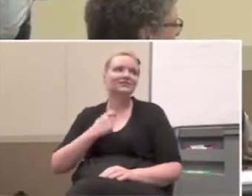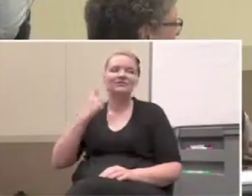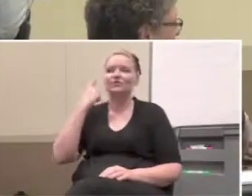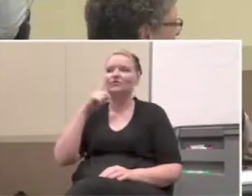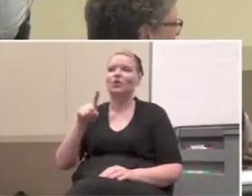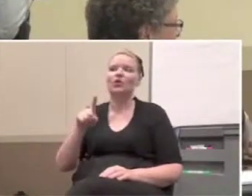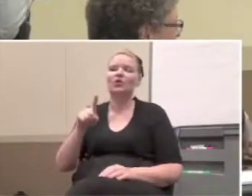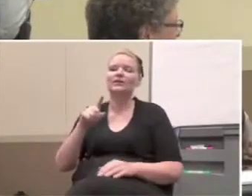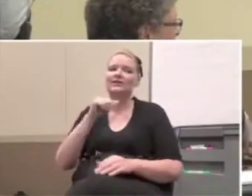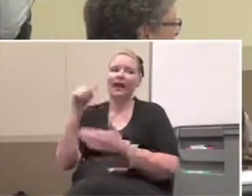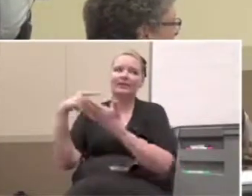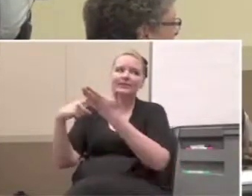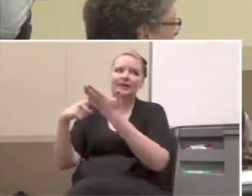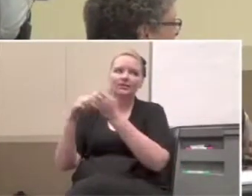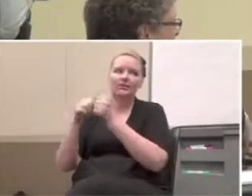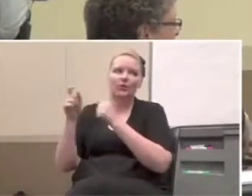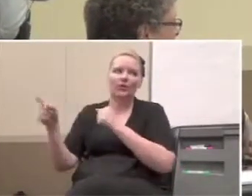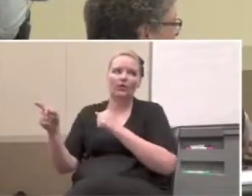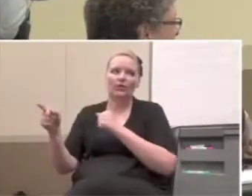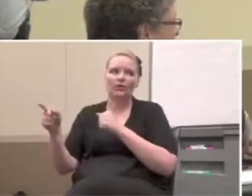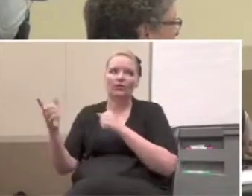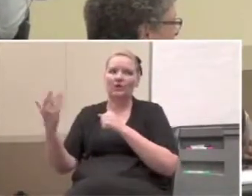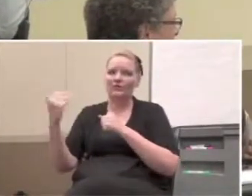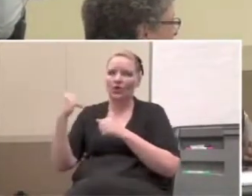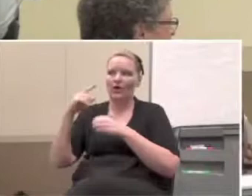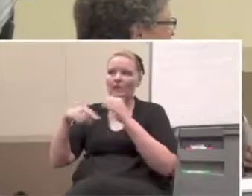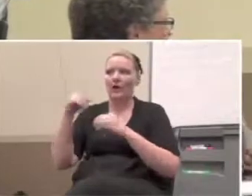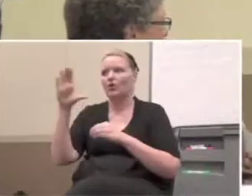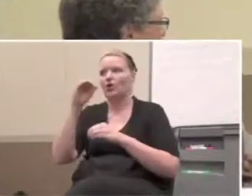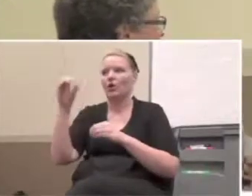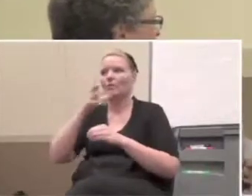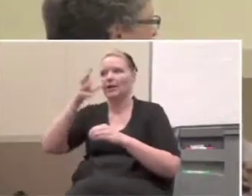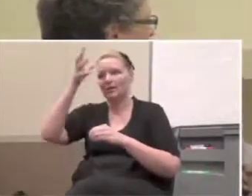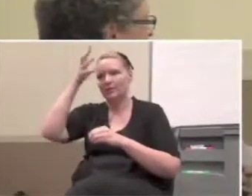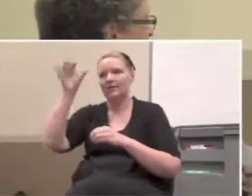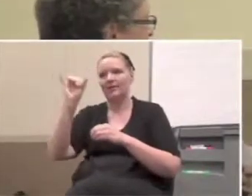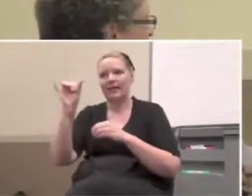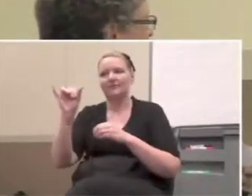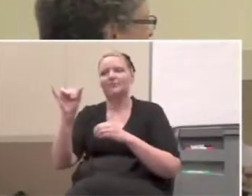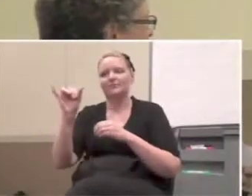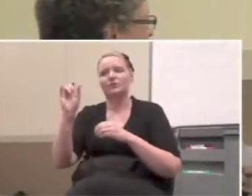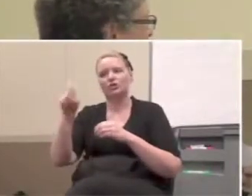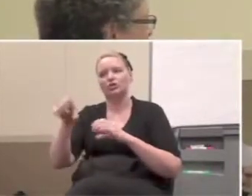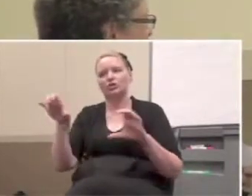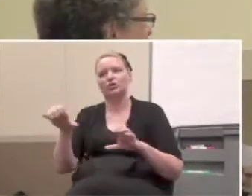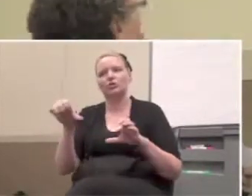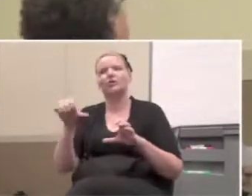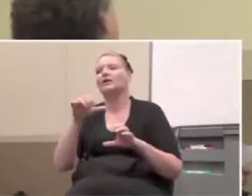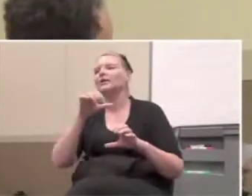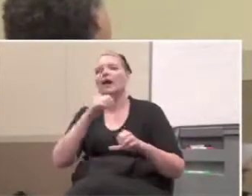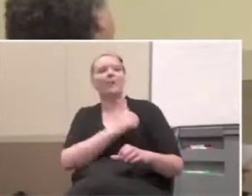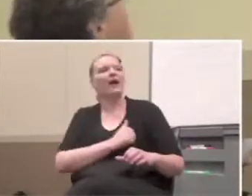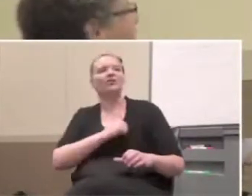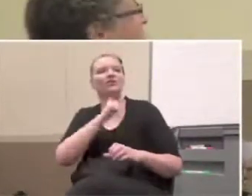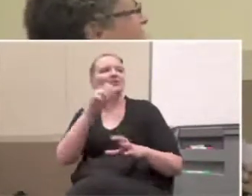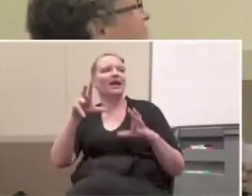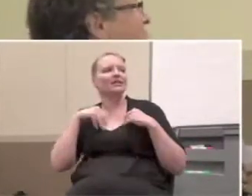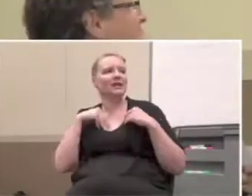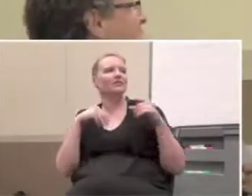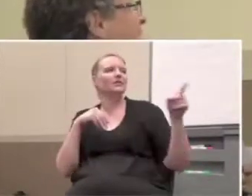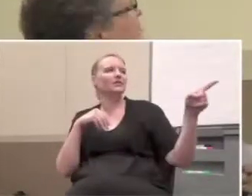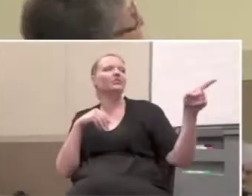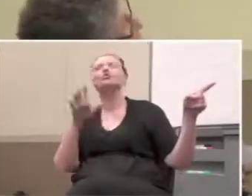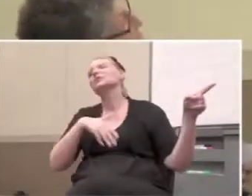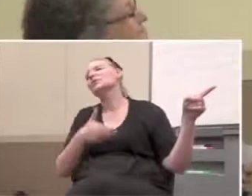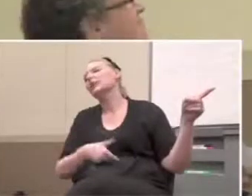consulting my partner about our co-parenting as we should have been doing. Okay. My apology was not accepted. I was mad. She was furious.